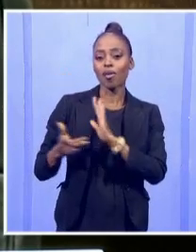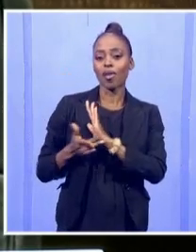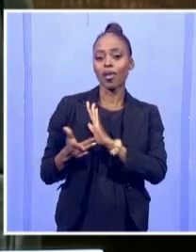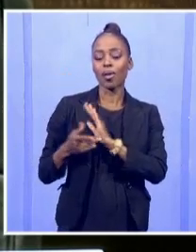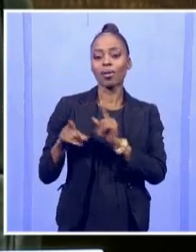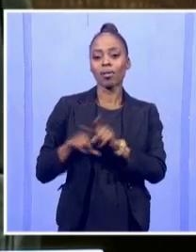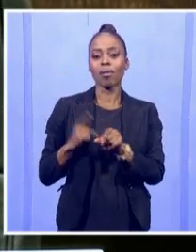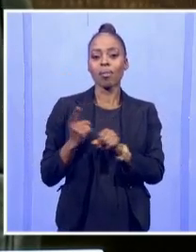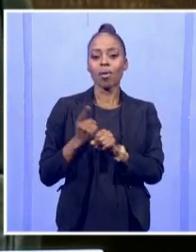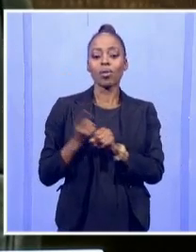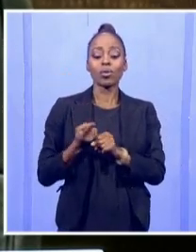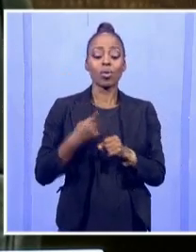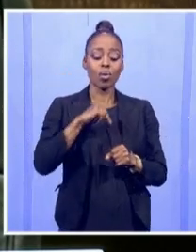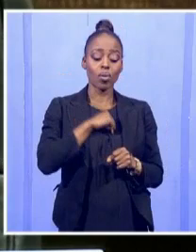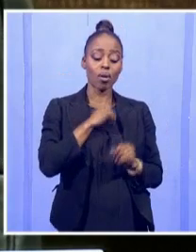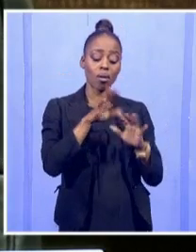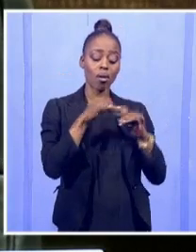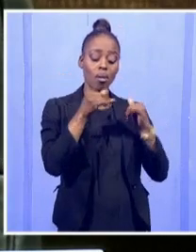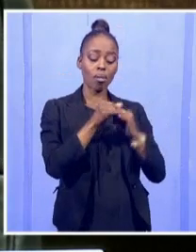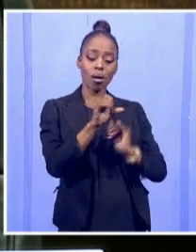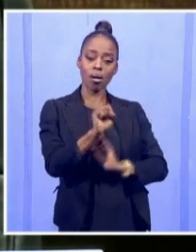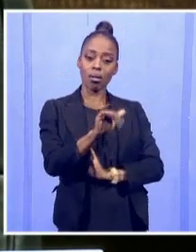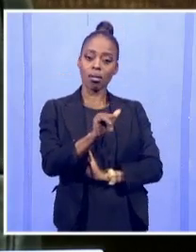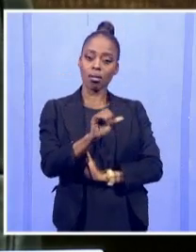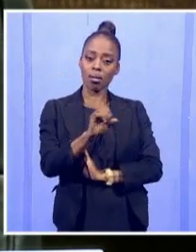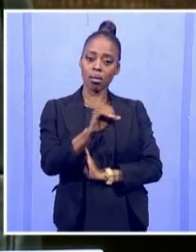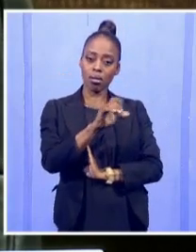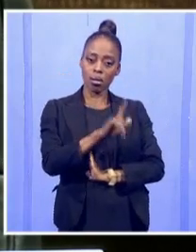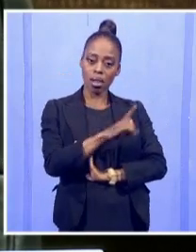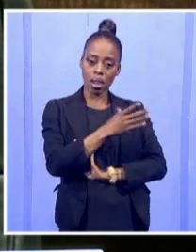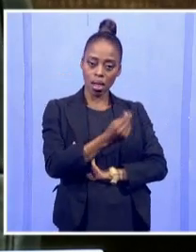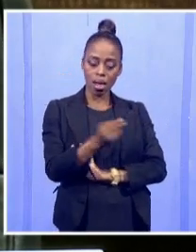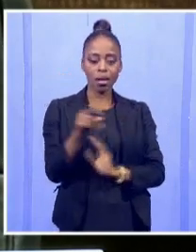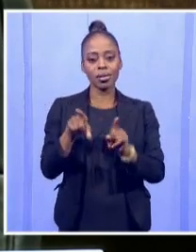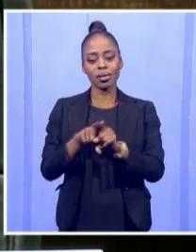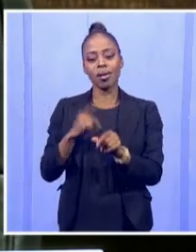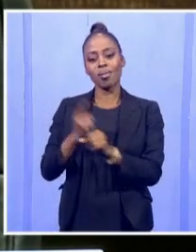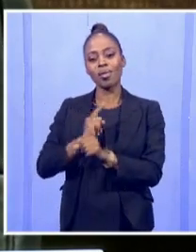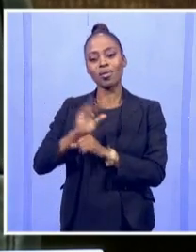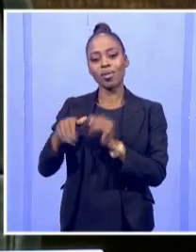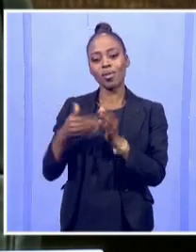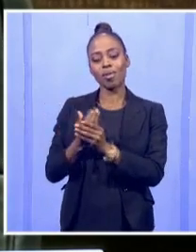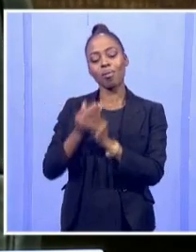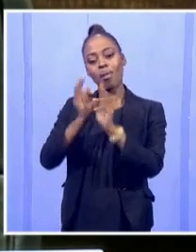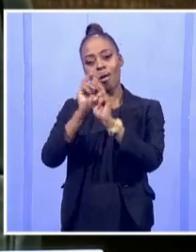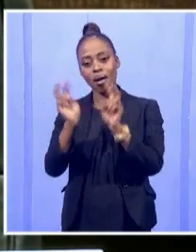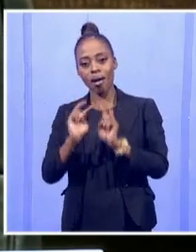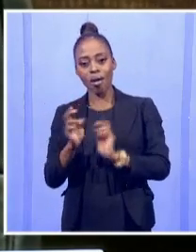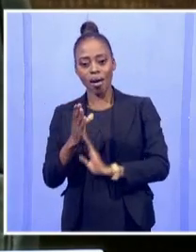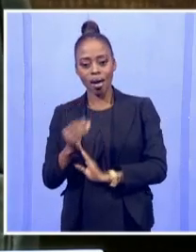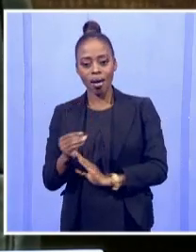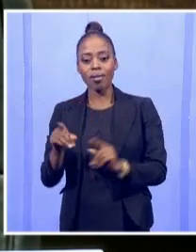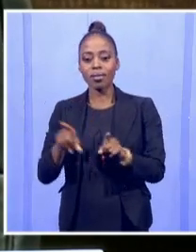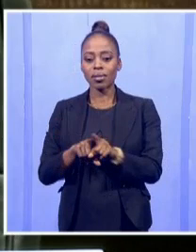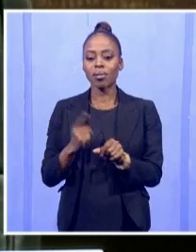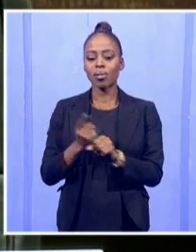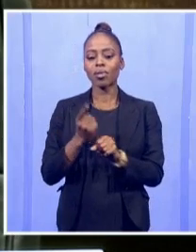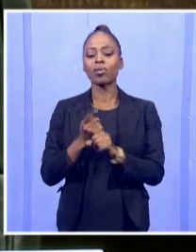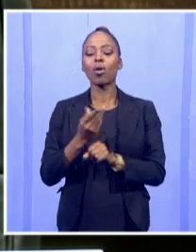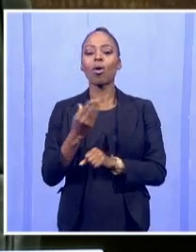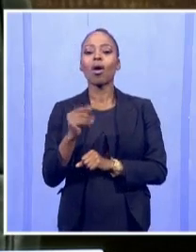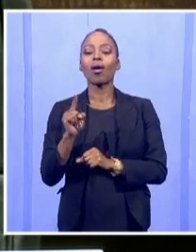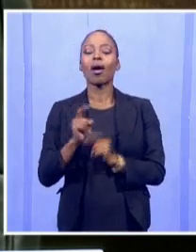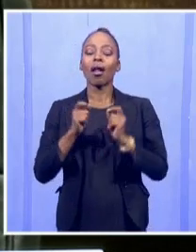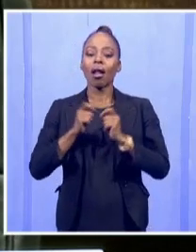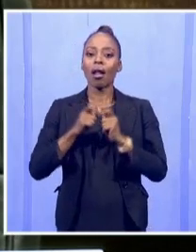a big South African firm, Sasol, has, as well as in renewable energy and we have a